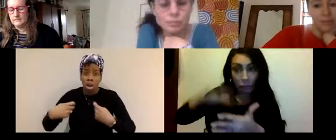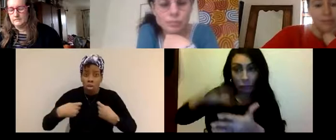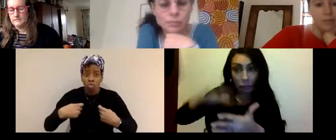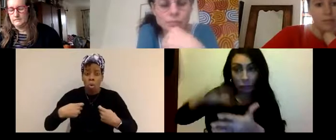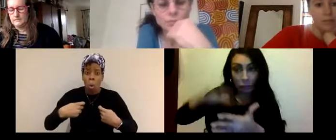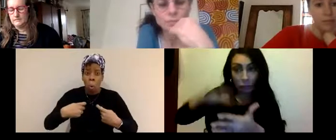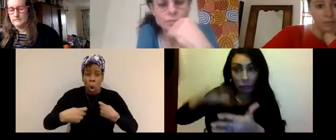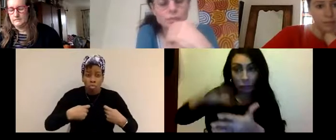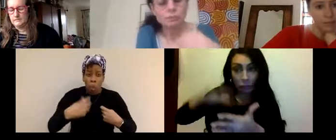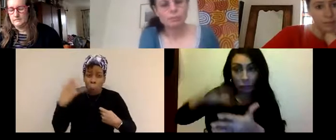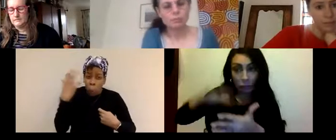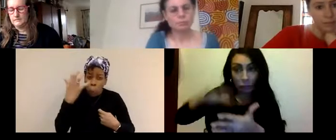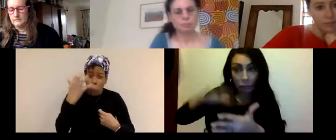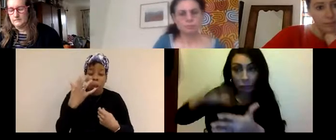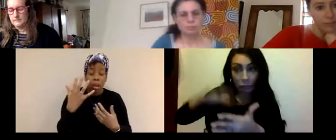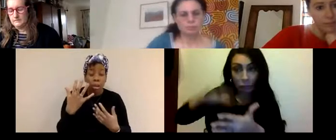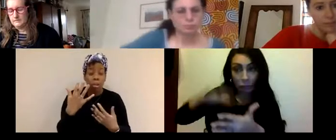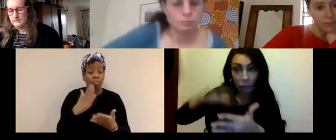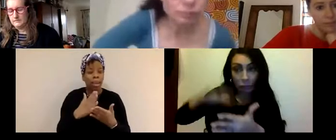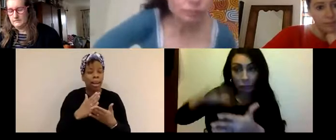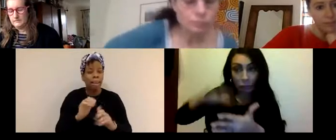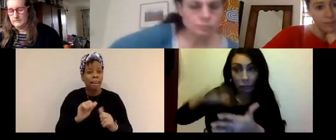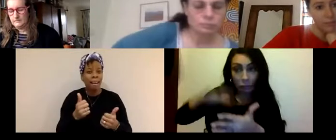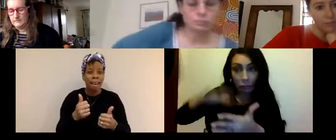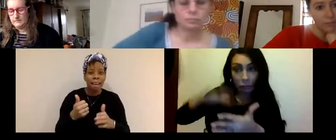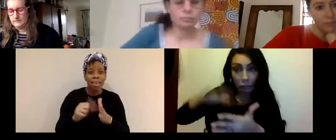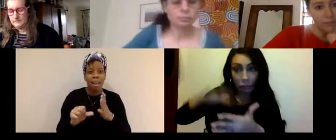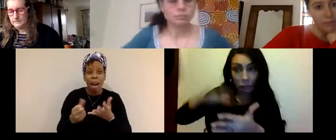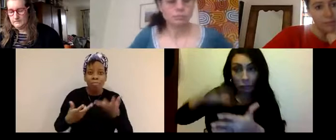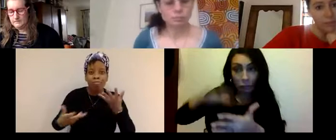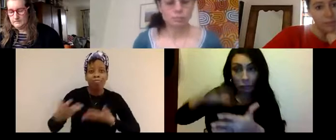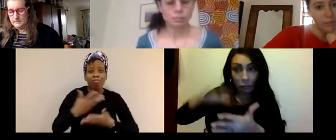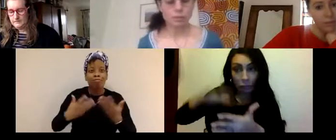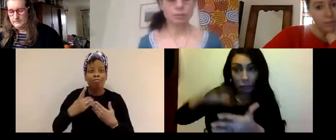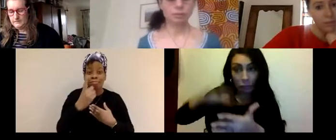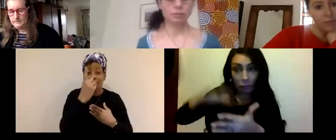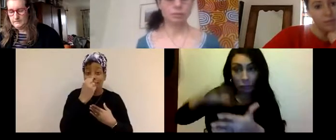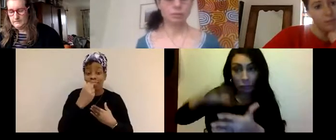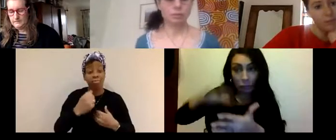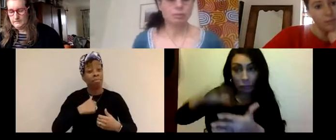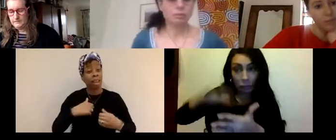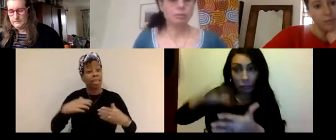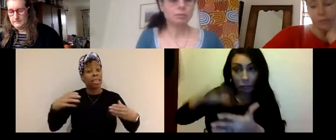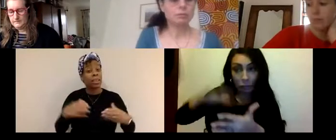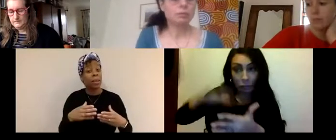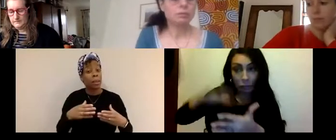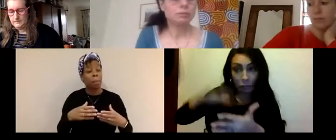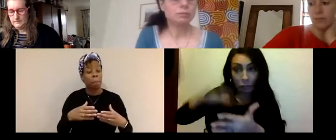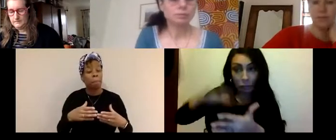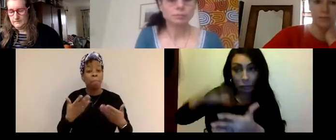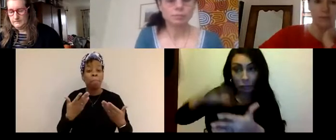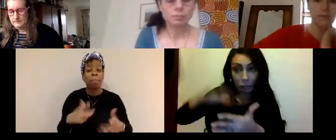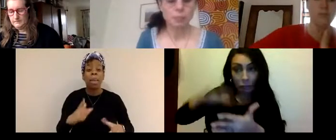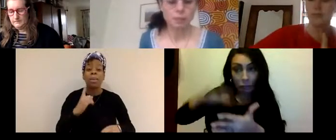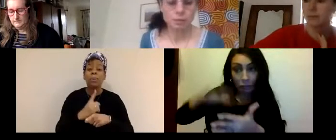highlighted is a good stimulus to start from. So what we've done as a kind of team is talked about how